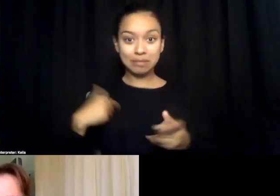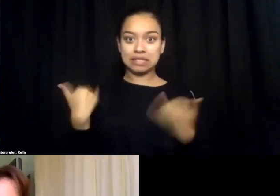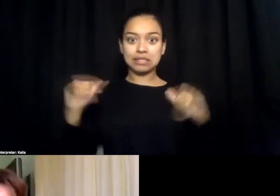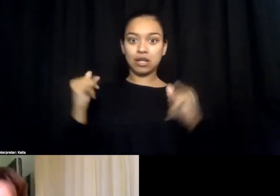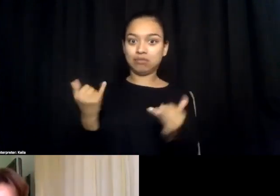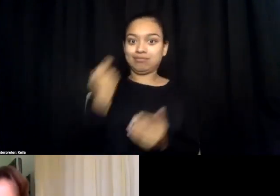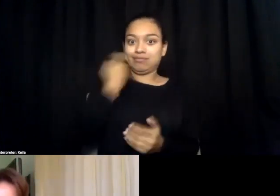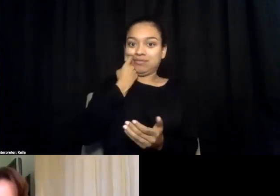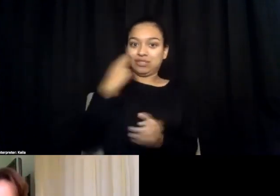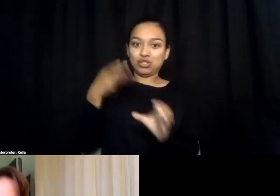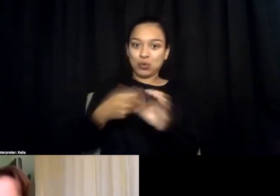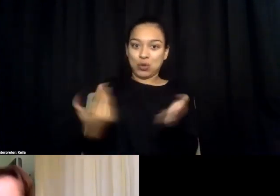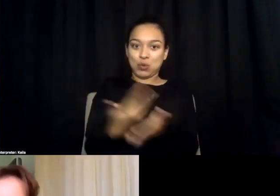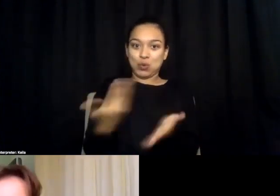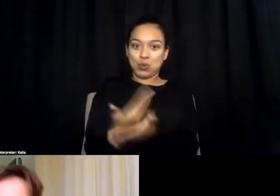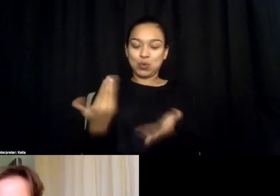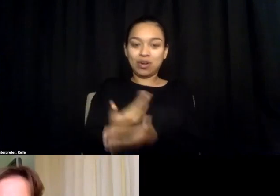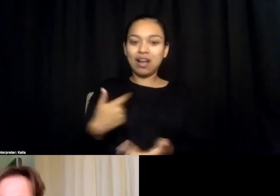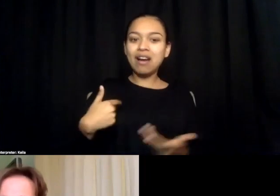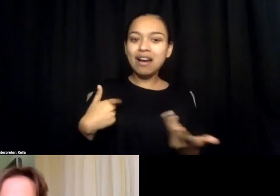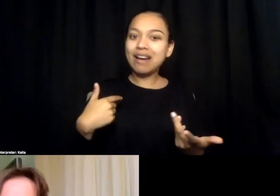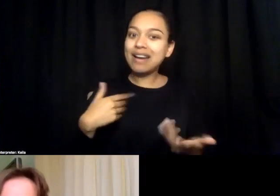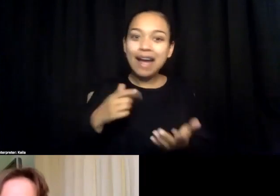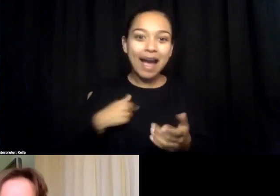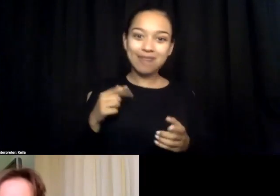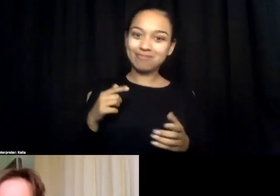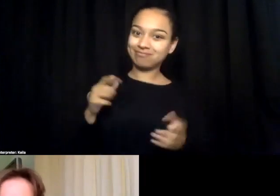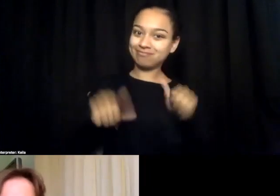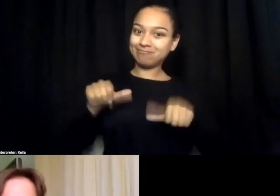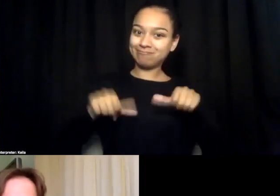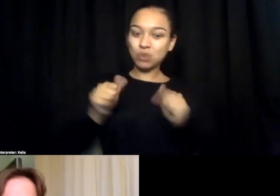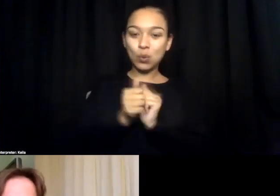actually, as a writer. Really? I like my own words, yeah. And,